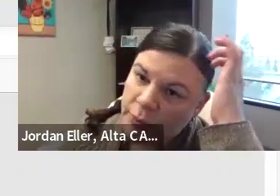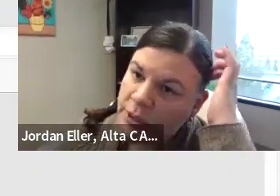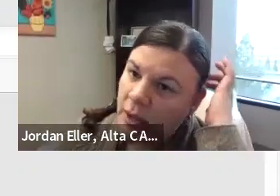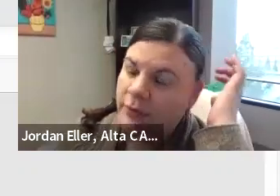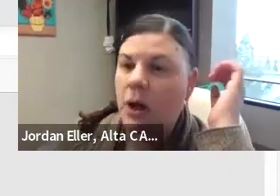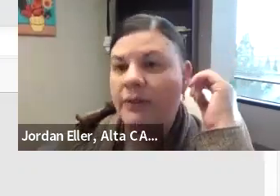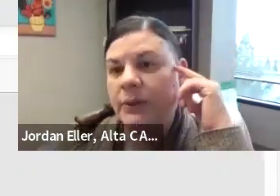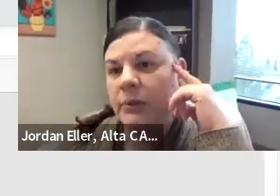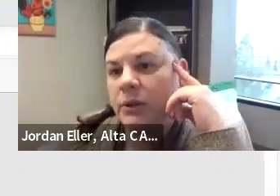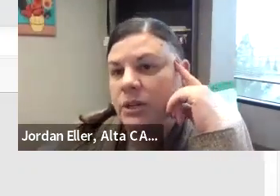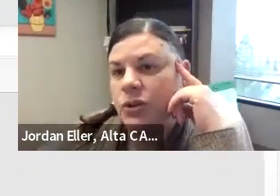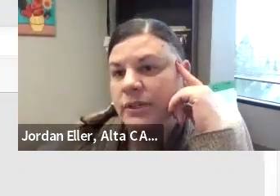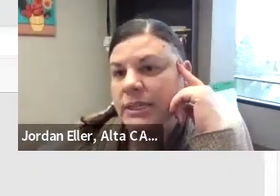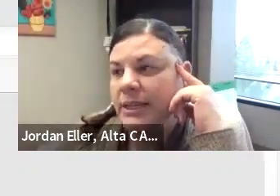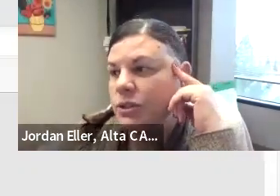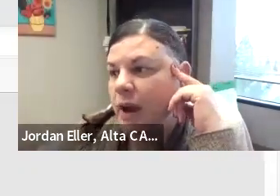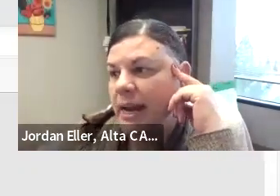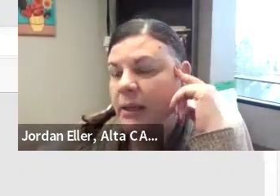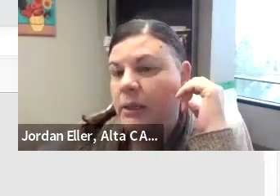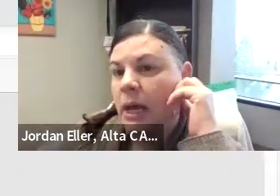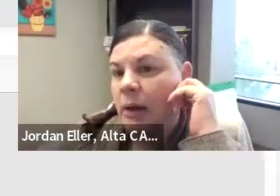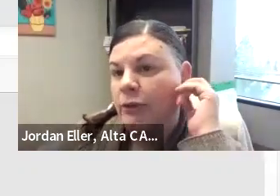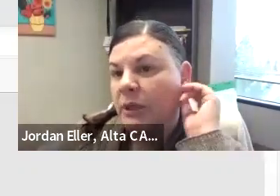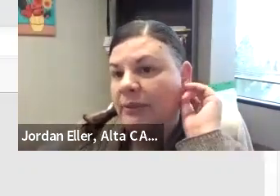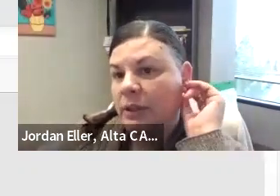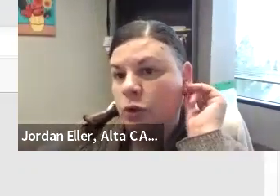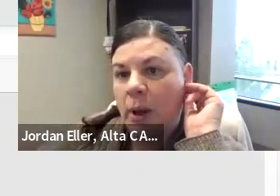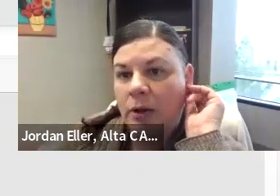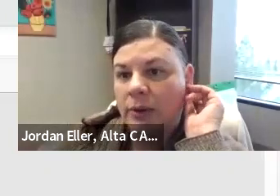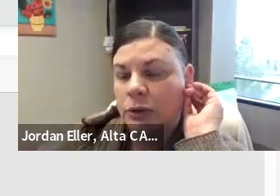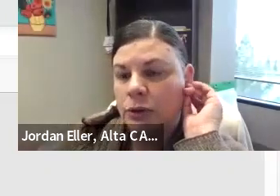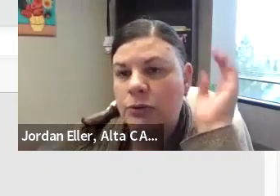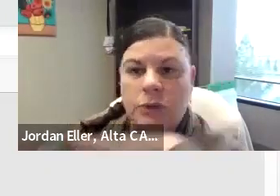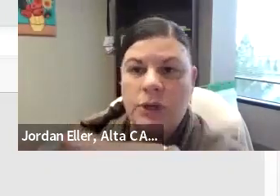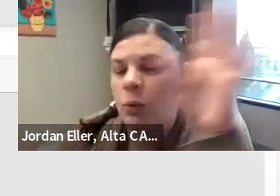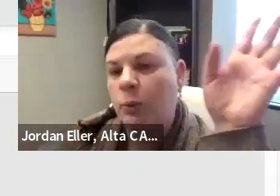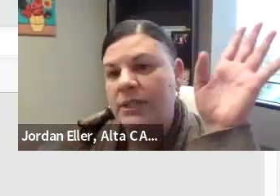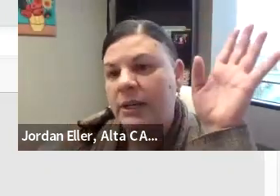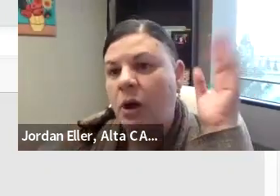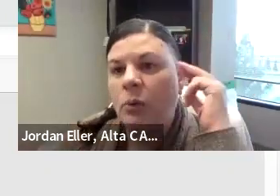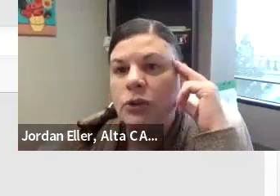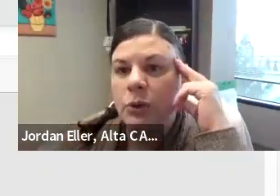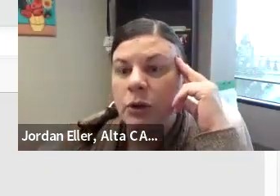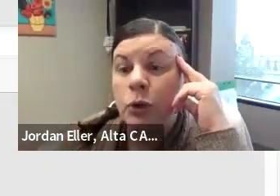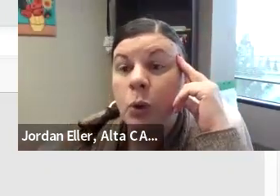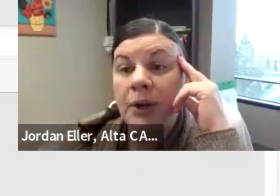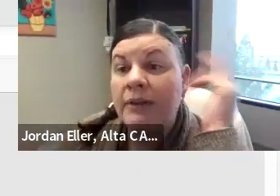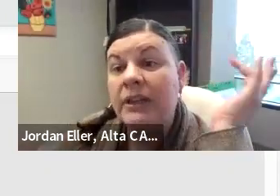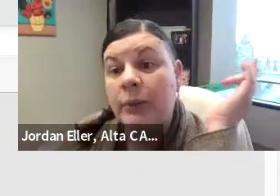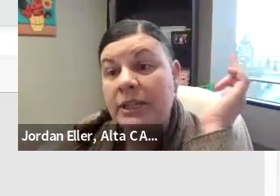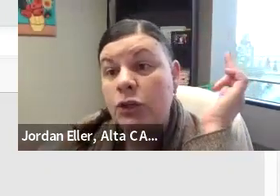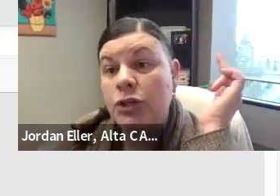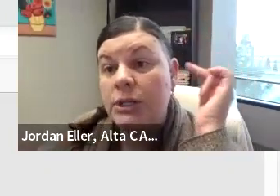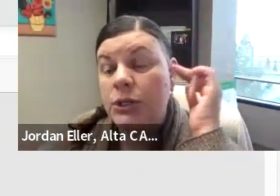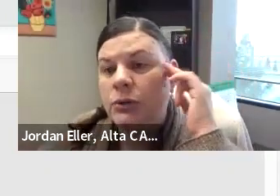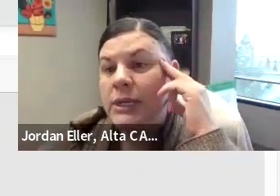our normal slot for Coffee with Community Services next Friday from 11 to 12. We'll do, we'll present it all. We'll do the recording of it